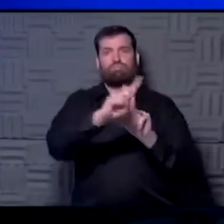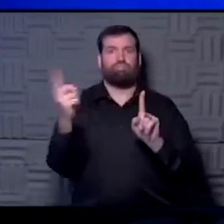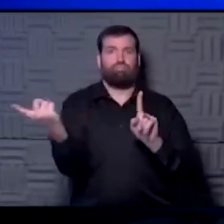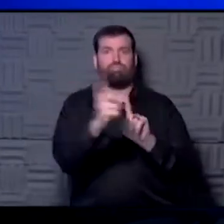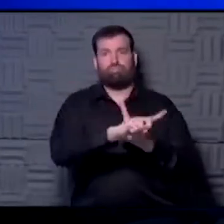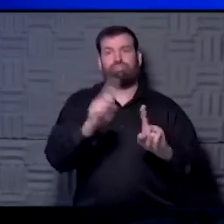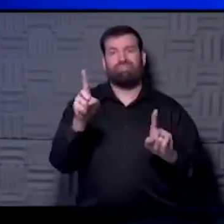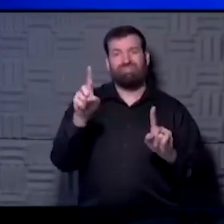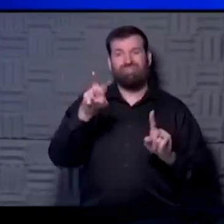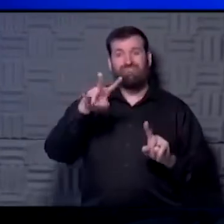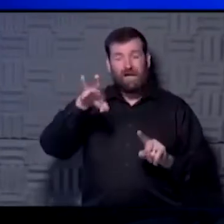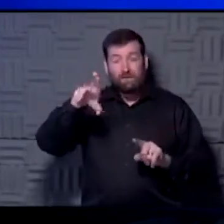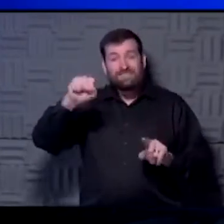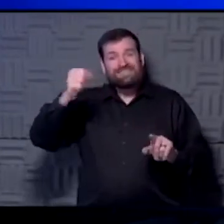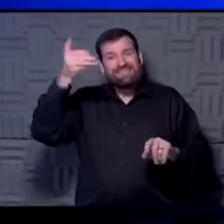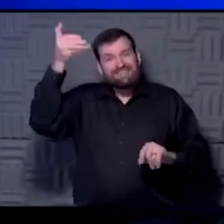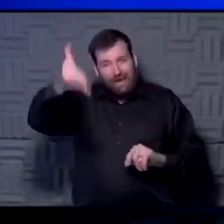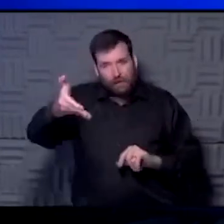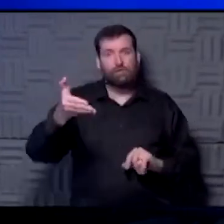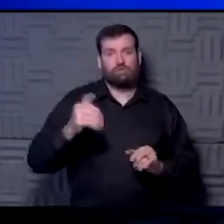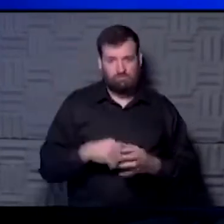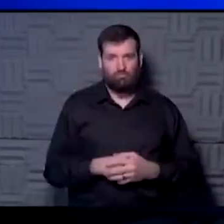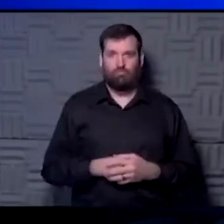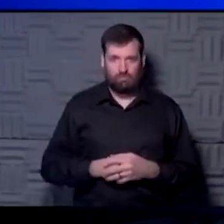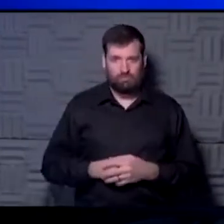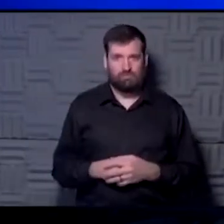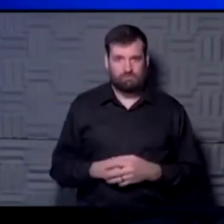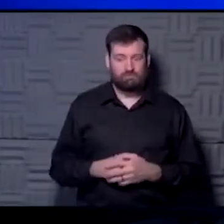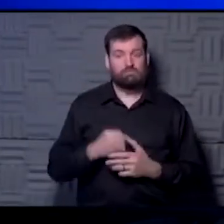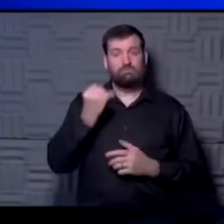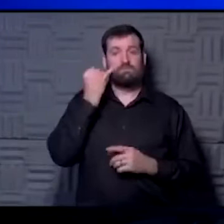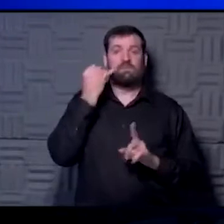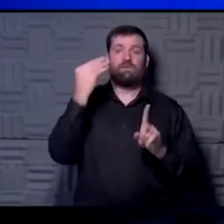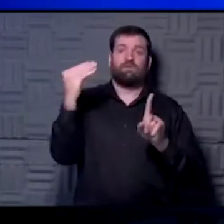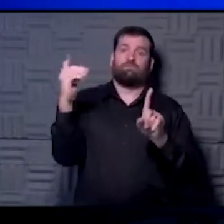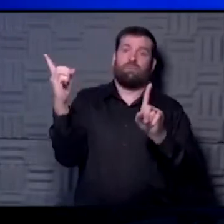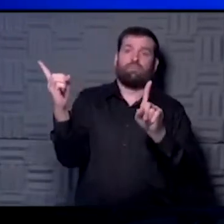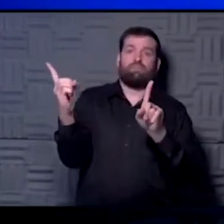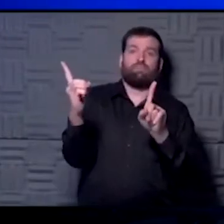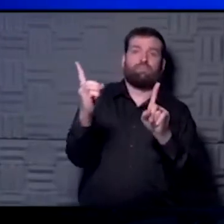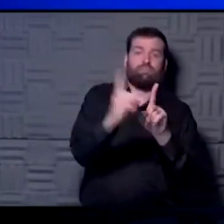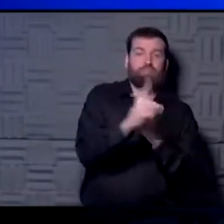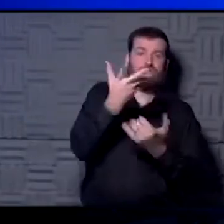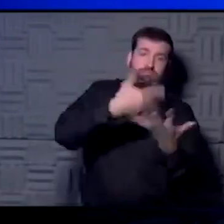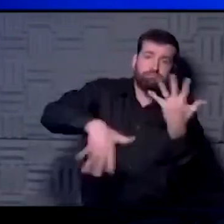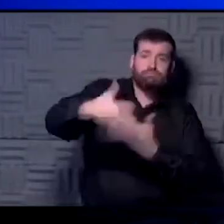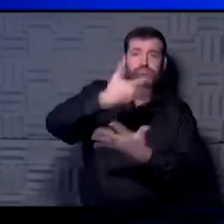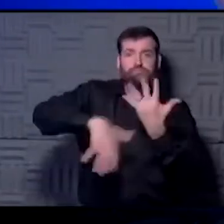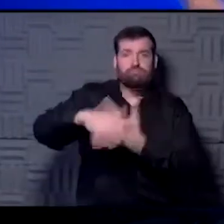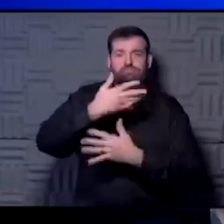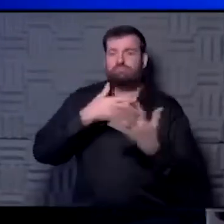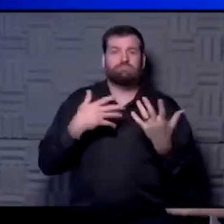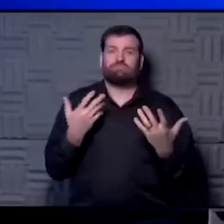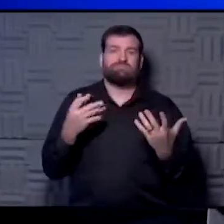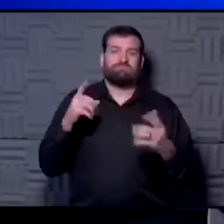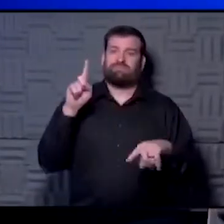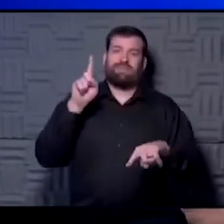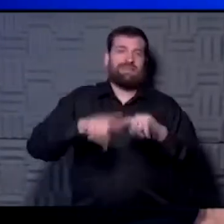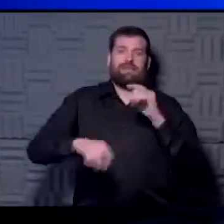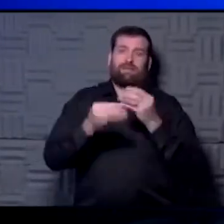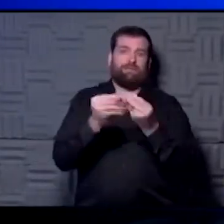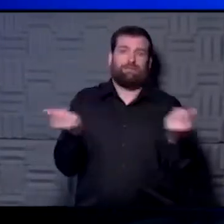virus is living. It's living in that breath cloud. And so if you're exposed to it for a while, especially in close quarters where the breath cloud can't